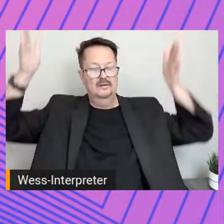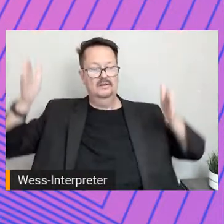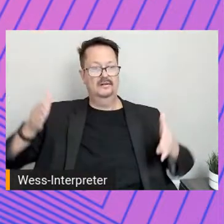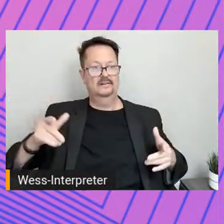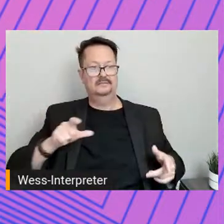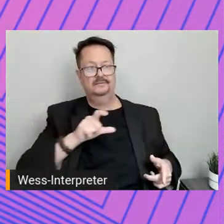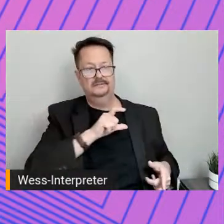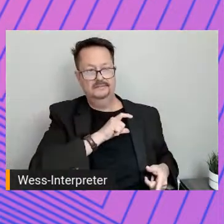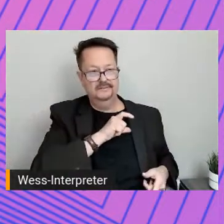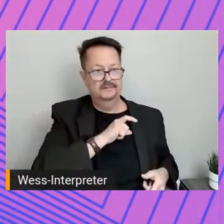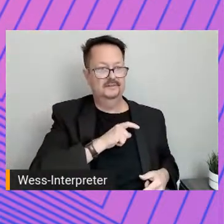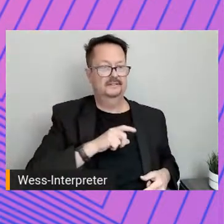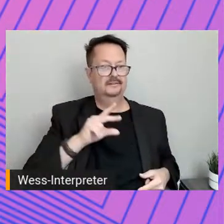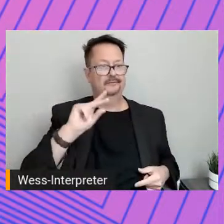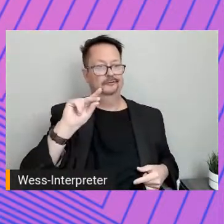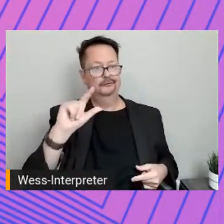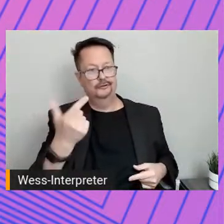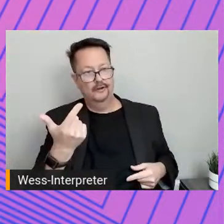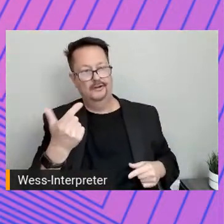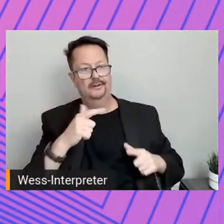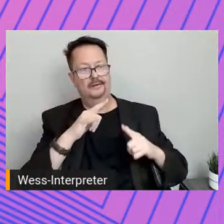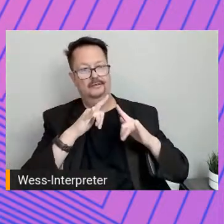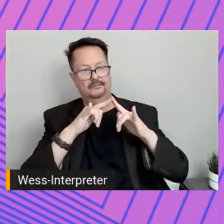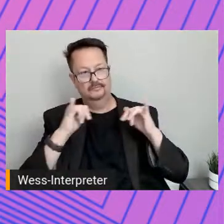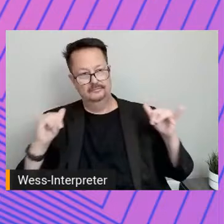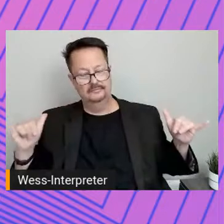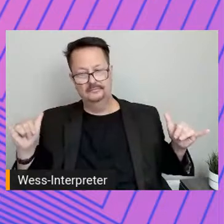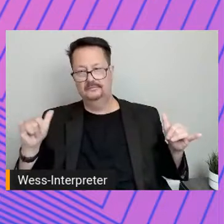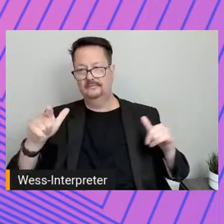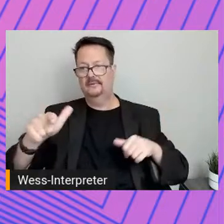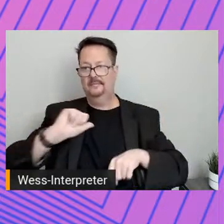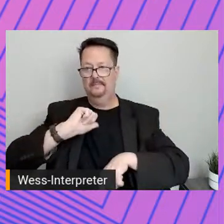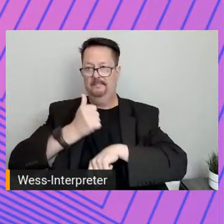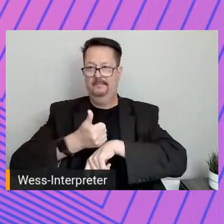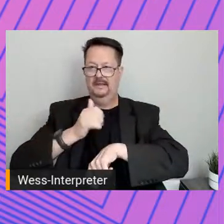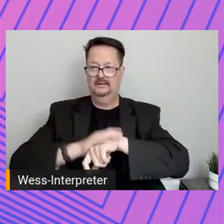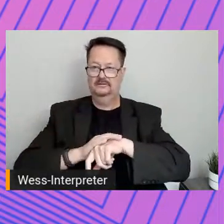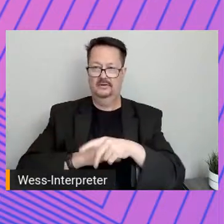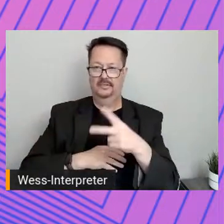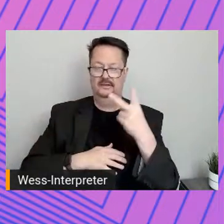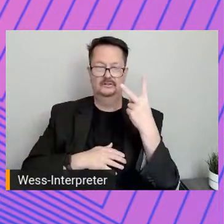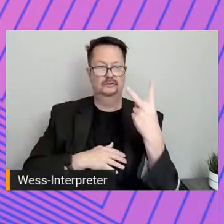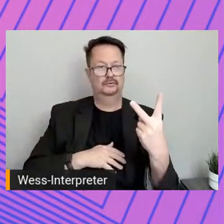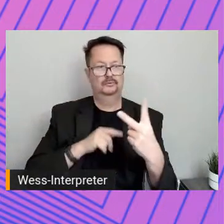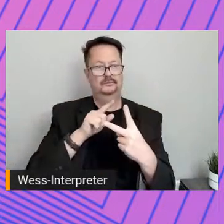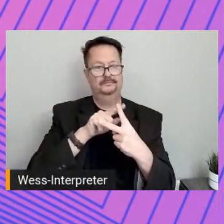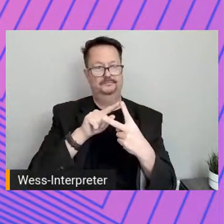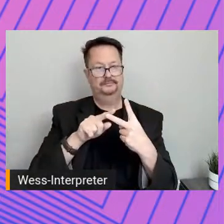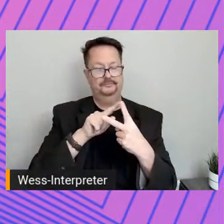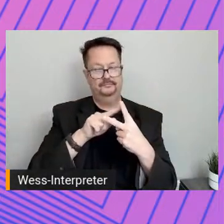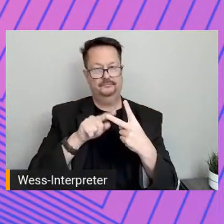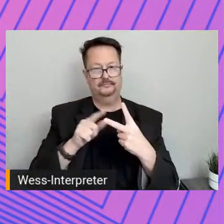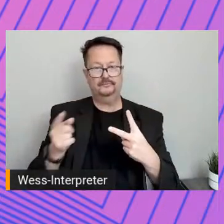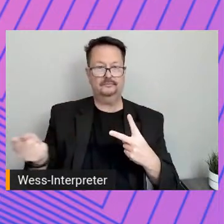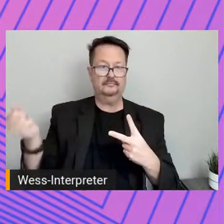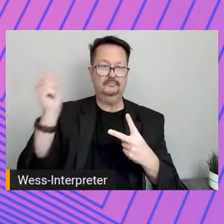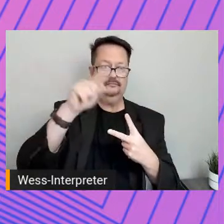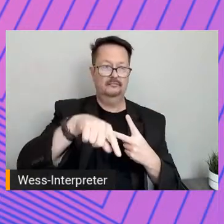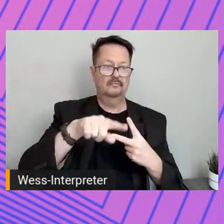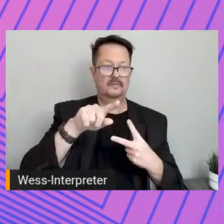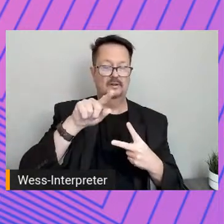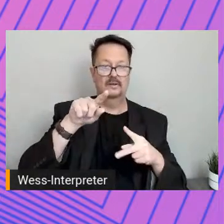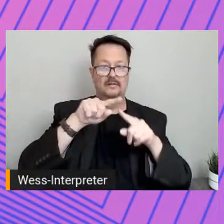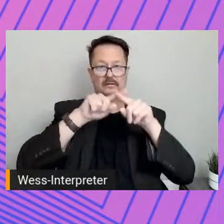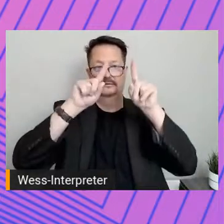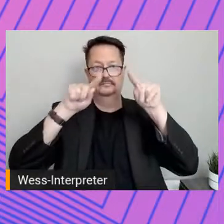or dogs, etc., all of that is based on particularly these two items. And so this diagram over here depicts